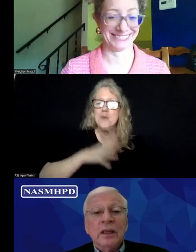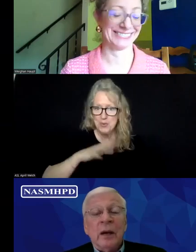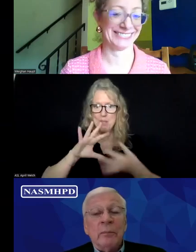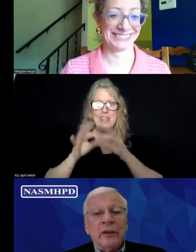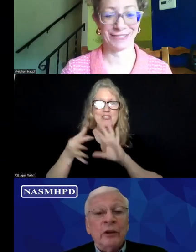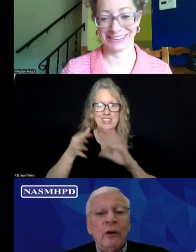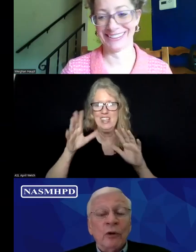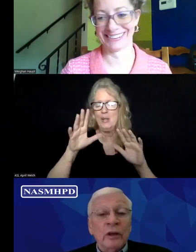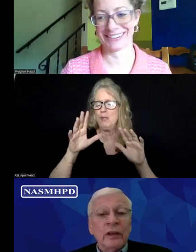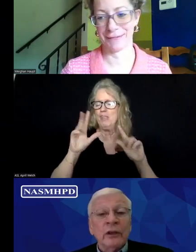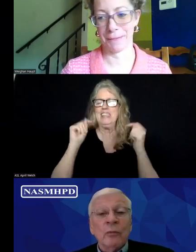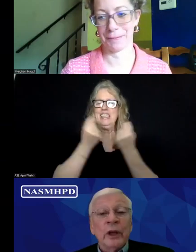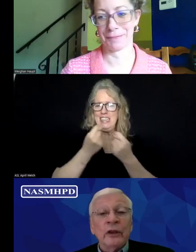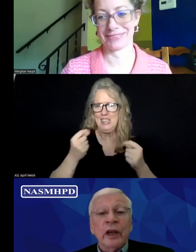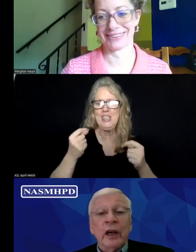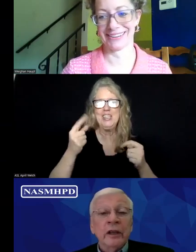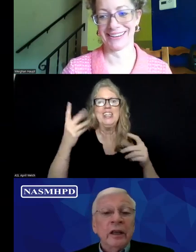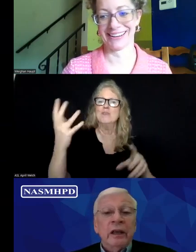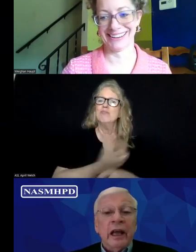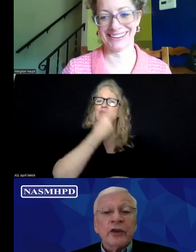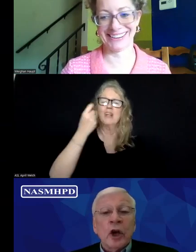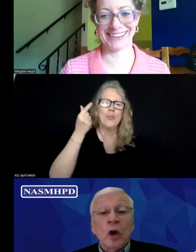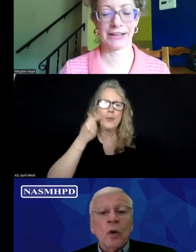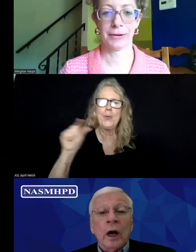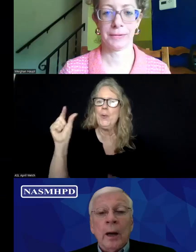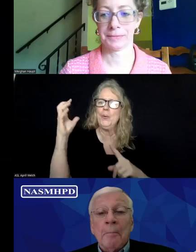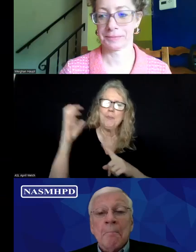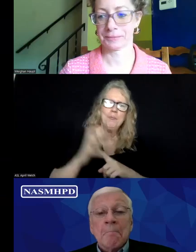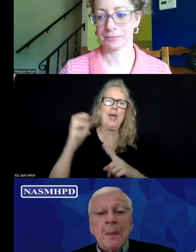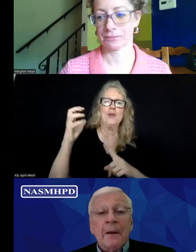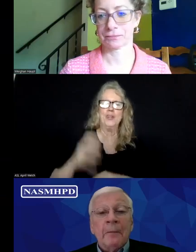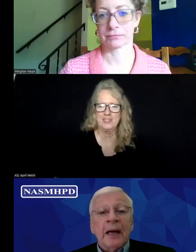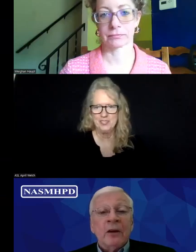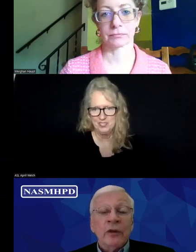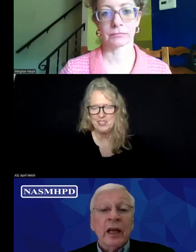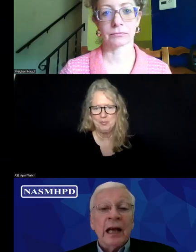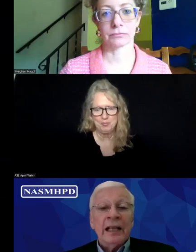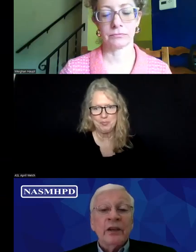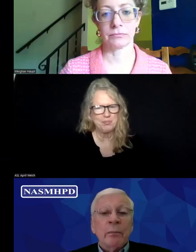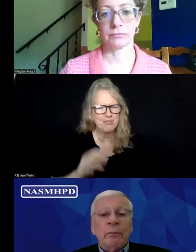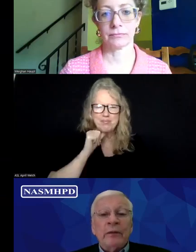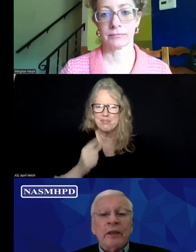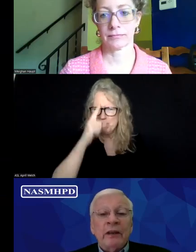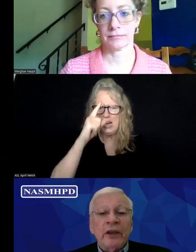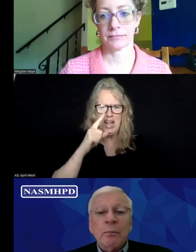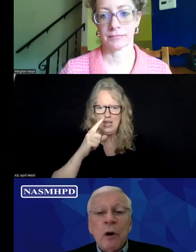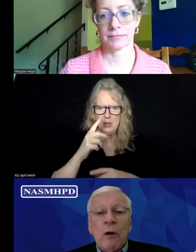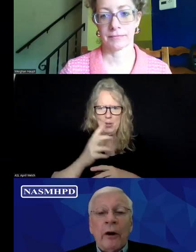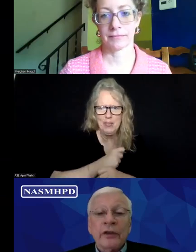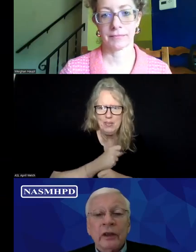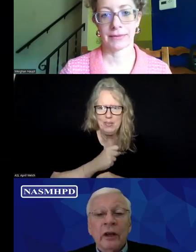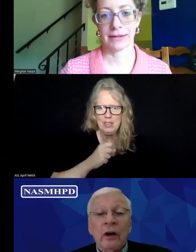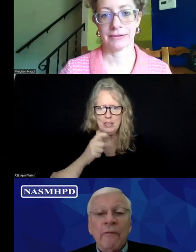team get the gold medal. Yeah. And so I don't think I got to